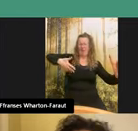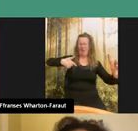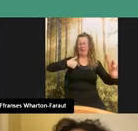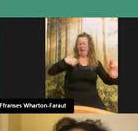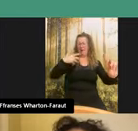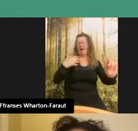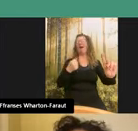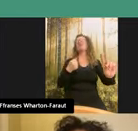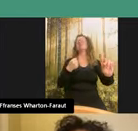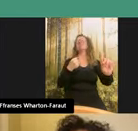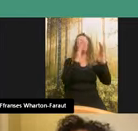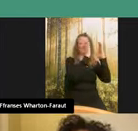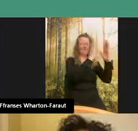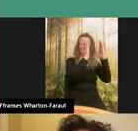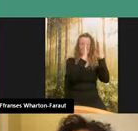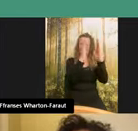a series of